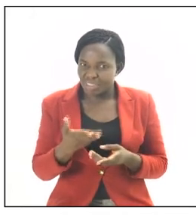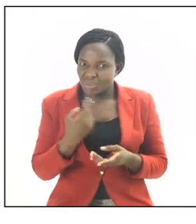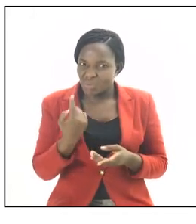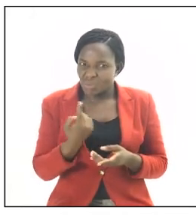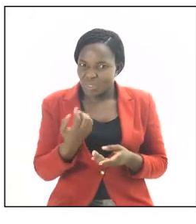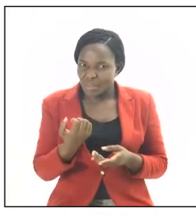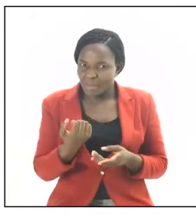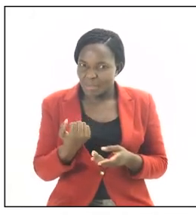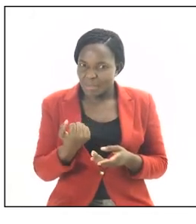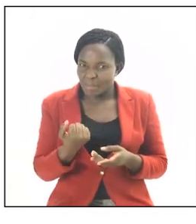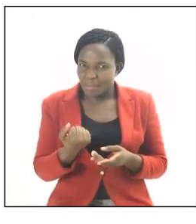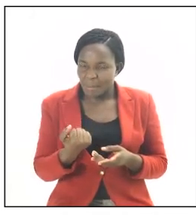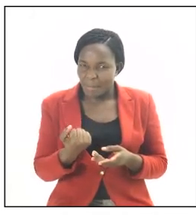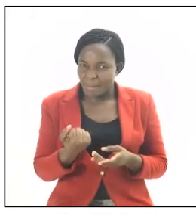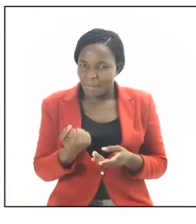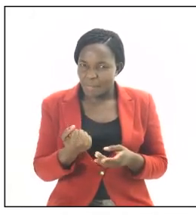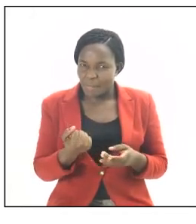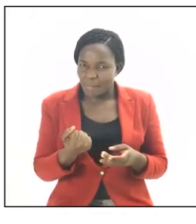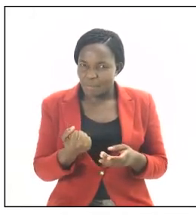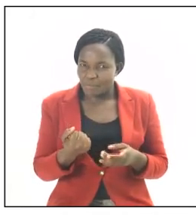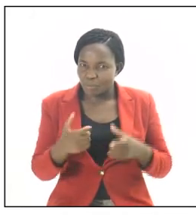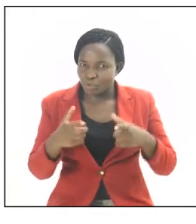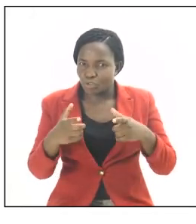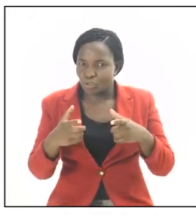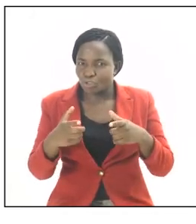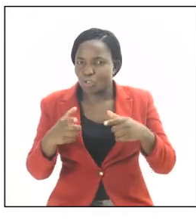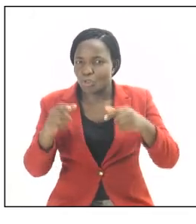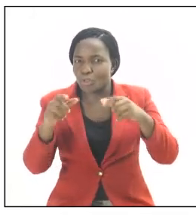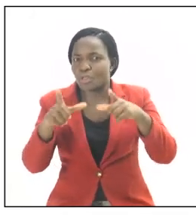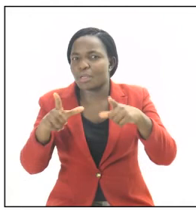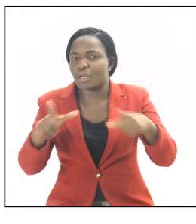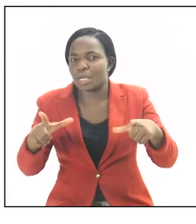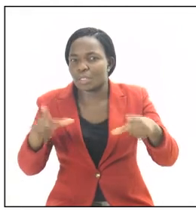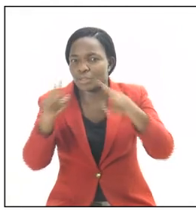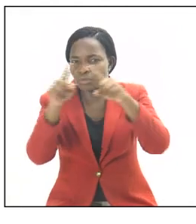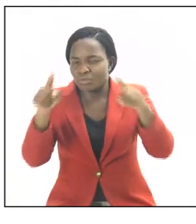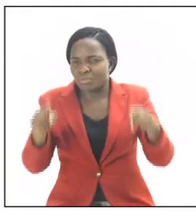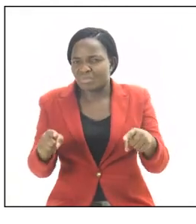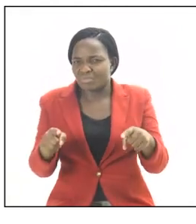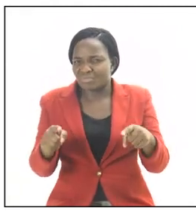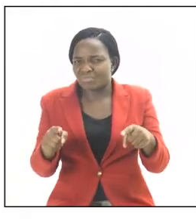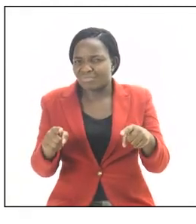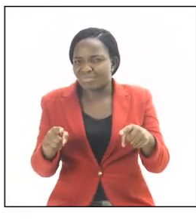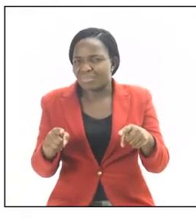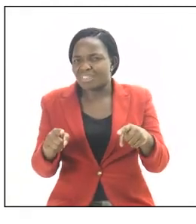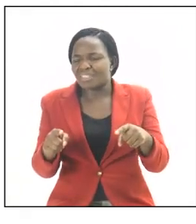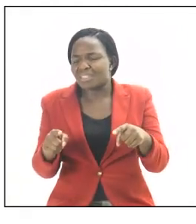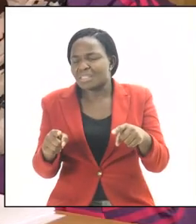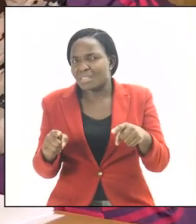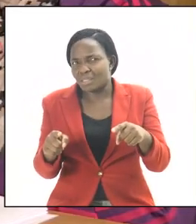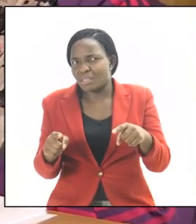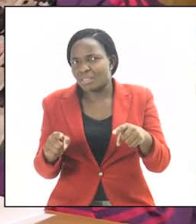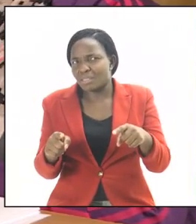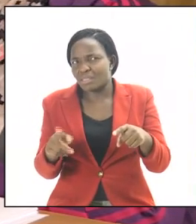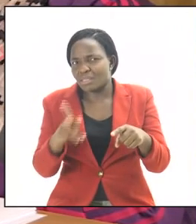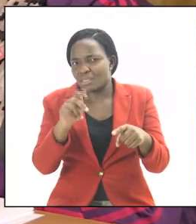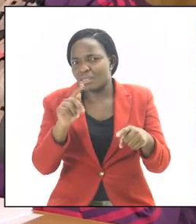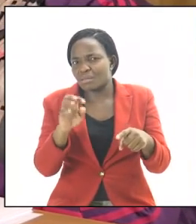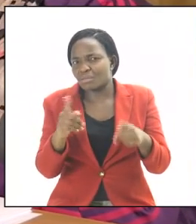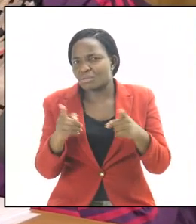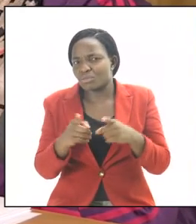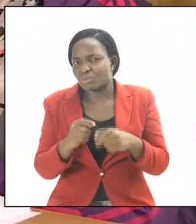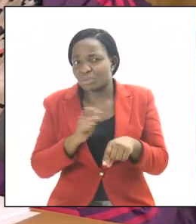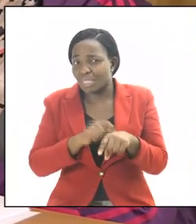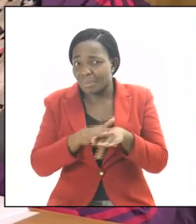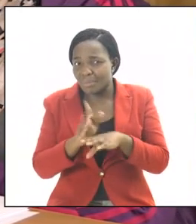the lengths of the sides of the rectangle. The kite sides are obviously shorter. We don't have time to